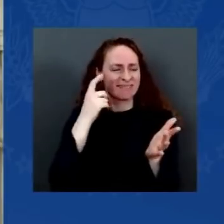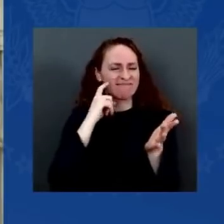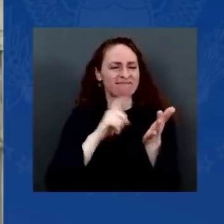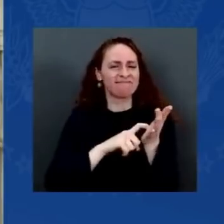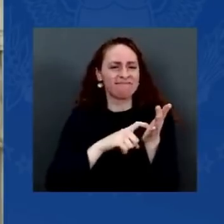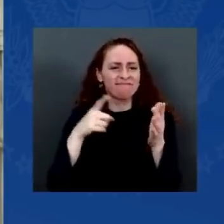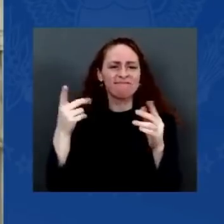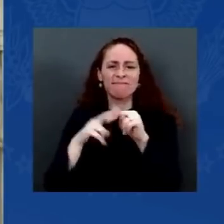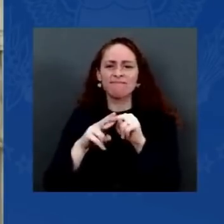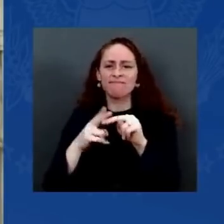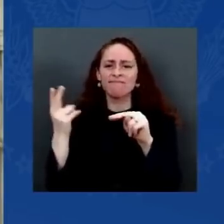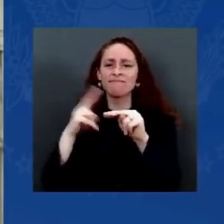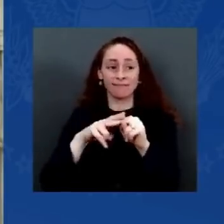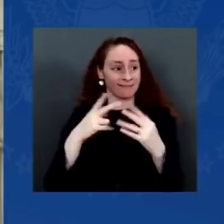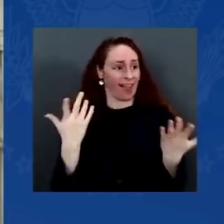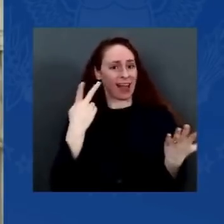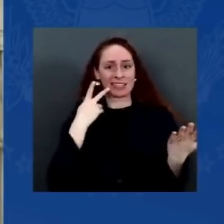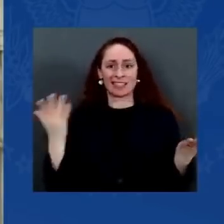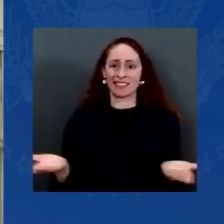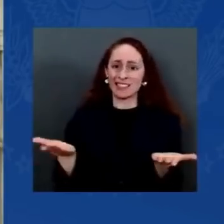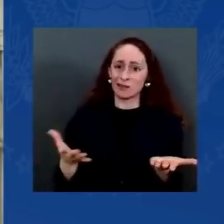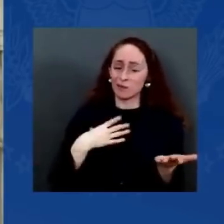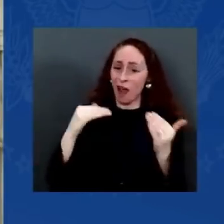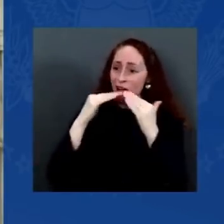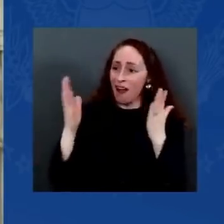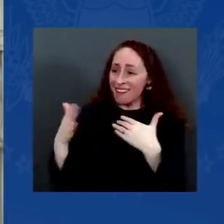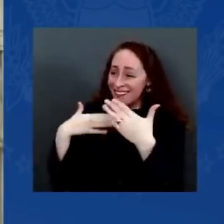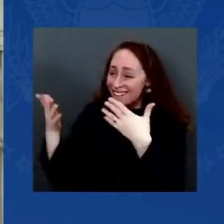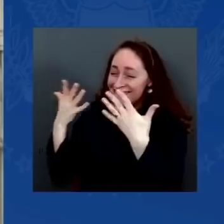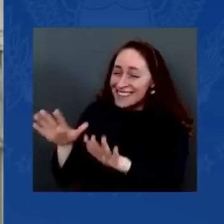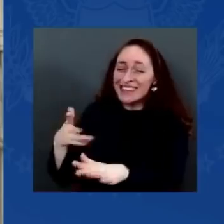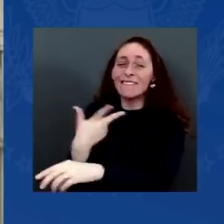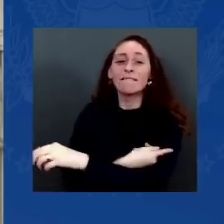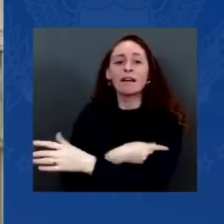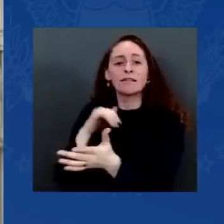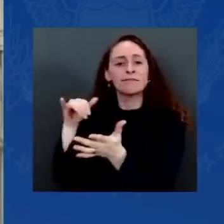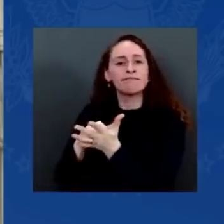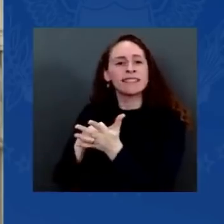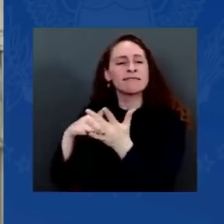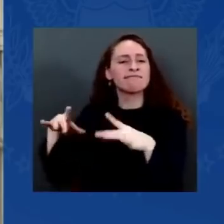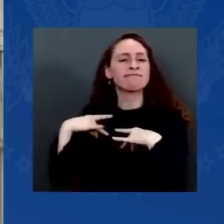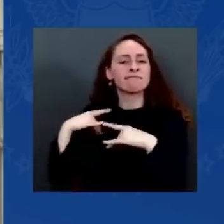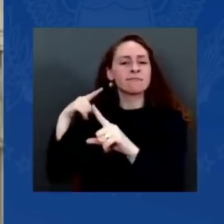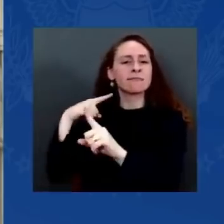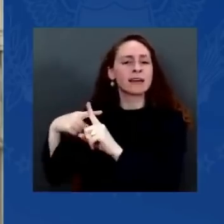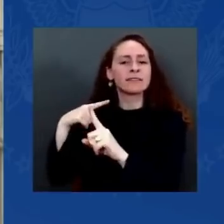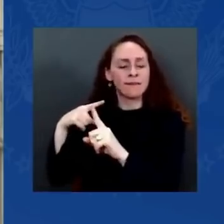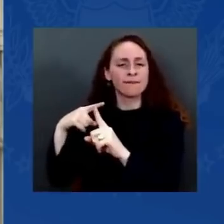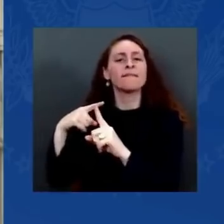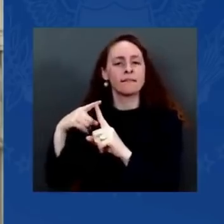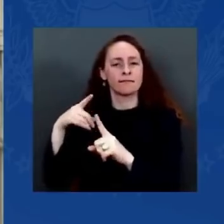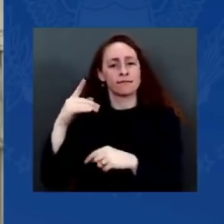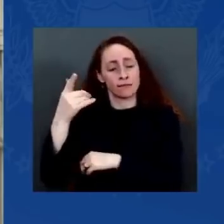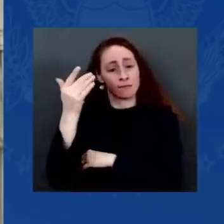Omicron. But these cases are highly unlikely to lead to serious illness. Vaccinated people who get COVID